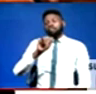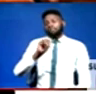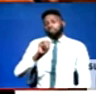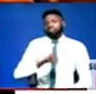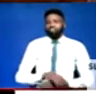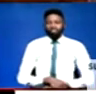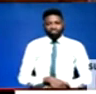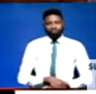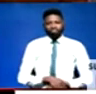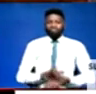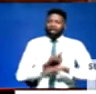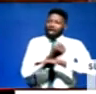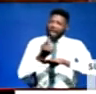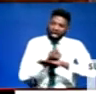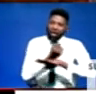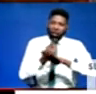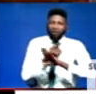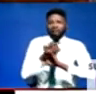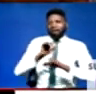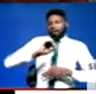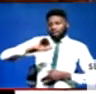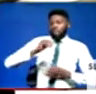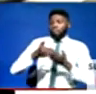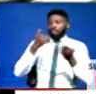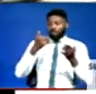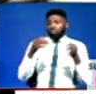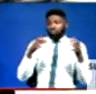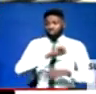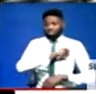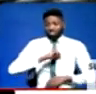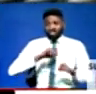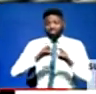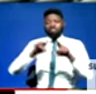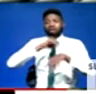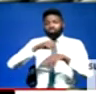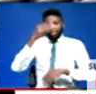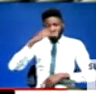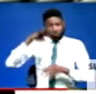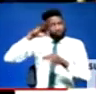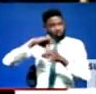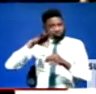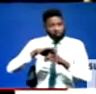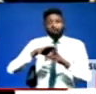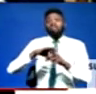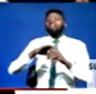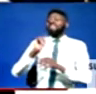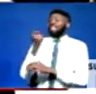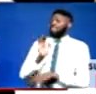Hours before senators and members of the National Assembly got to the ballot to elect the country's EALA representatives,